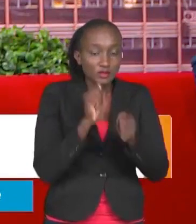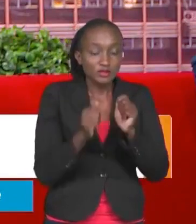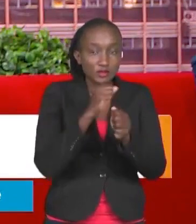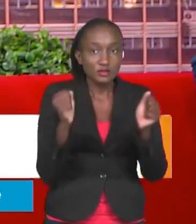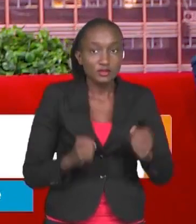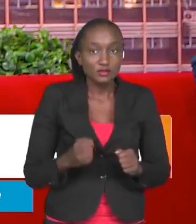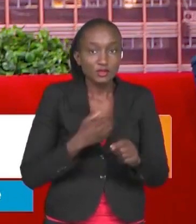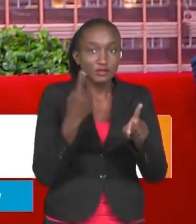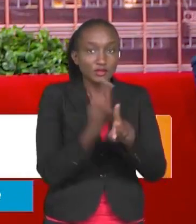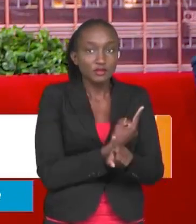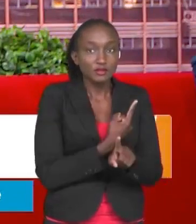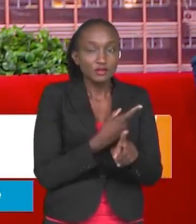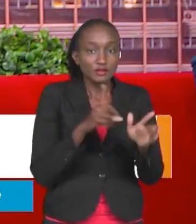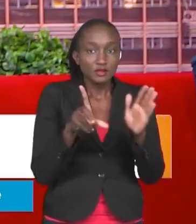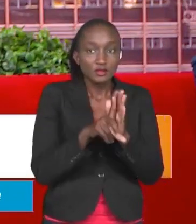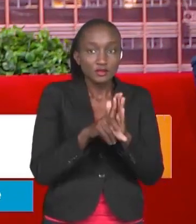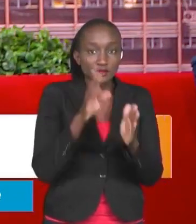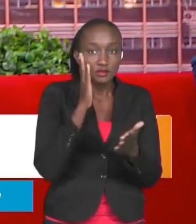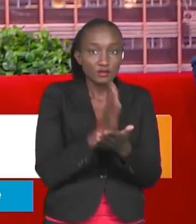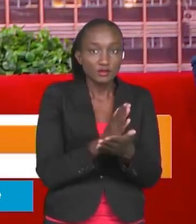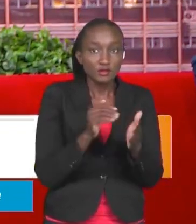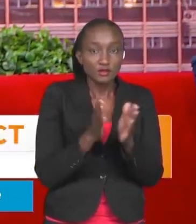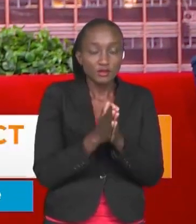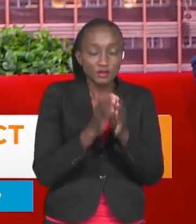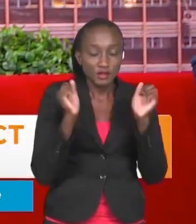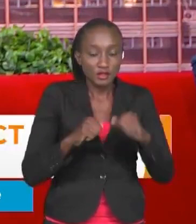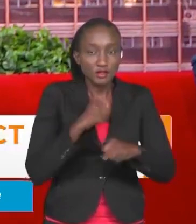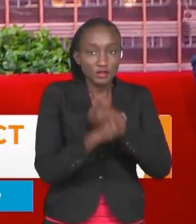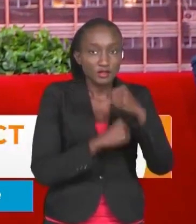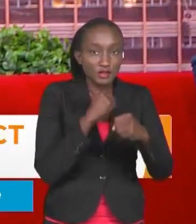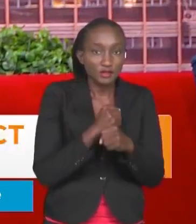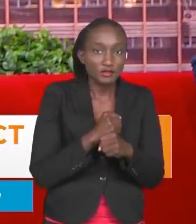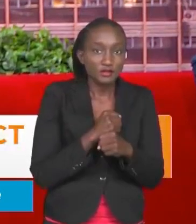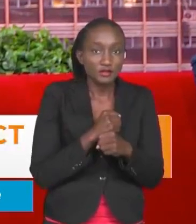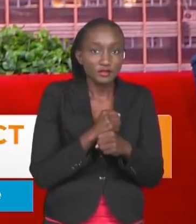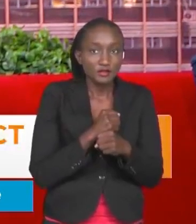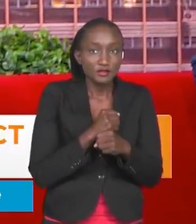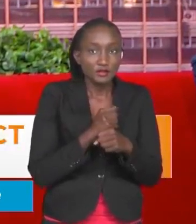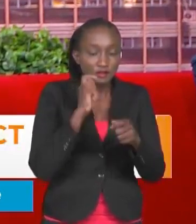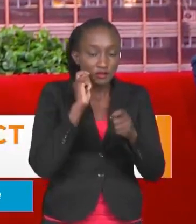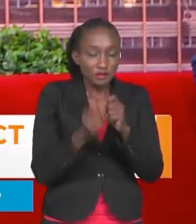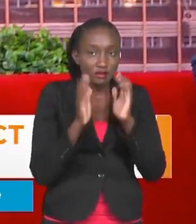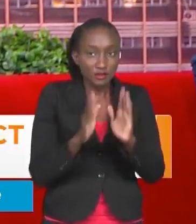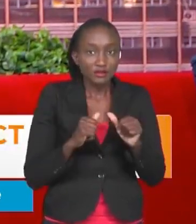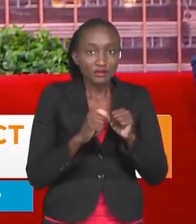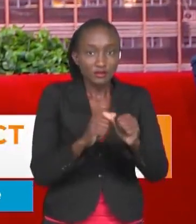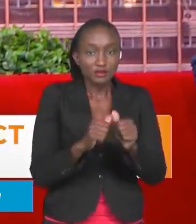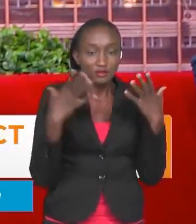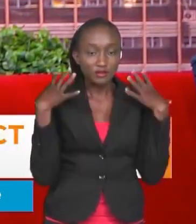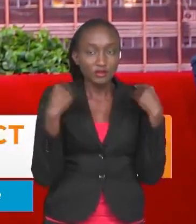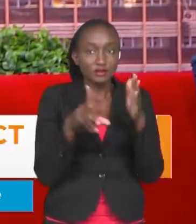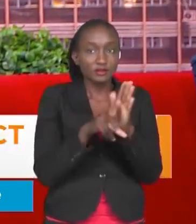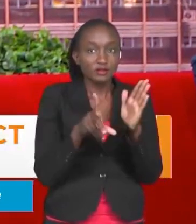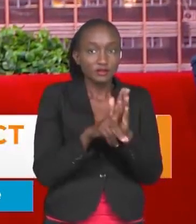difference between the legal age and the consensual age. Okay. And as judges continue to practice the law, mm-hmm, and